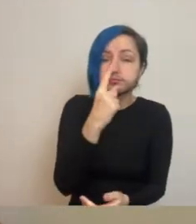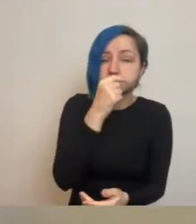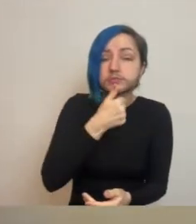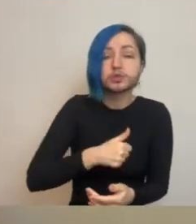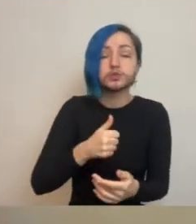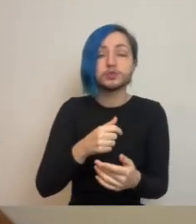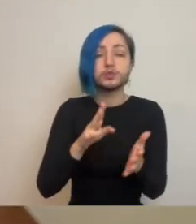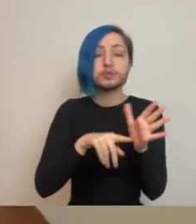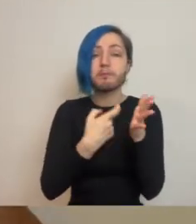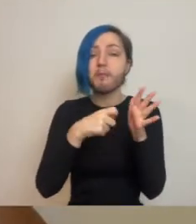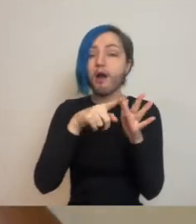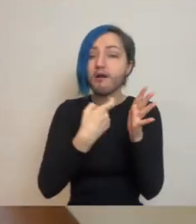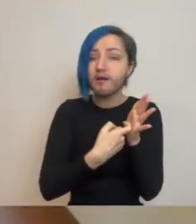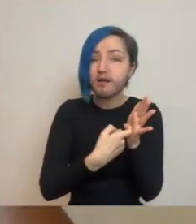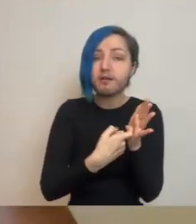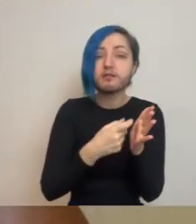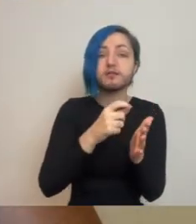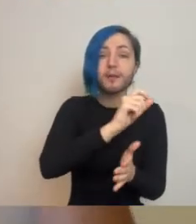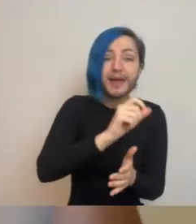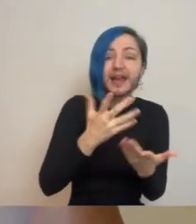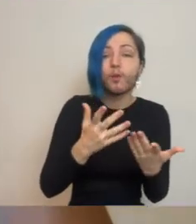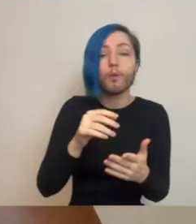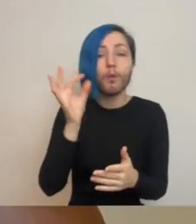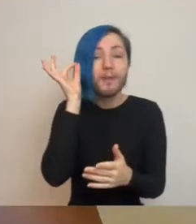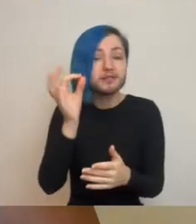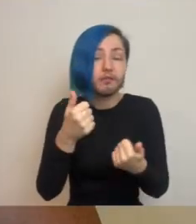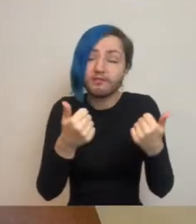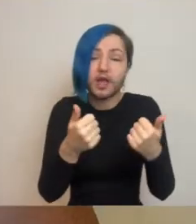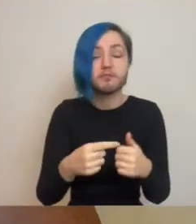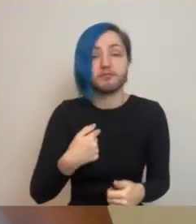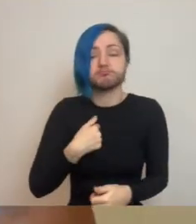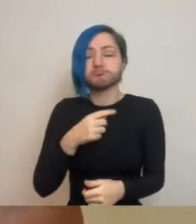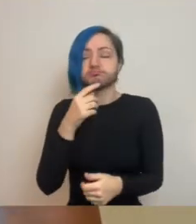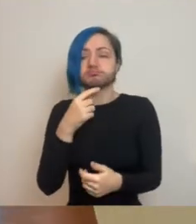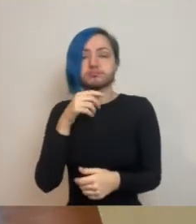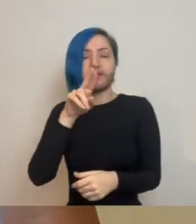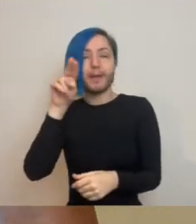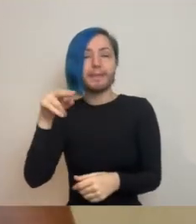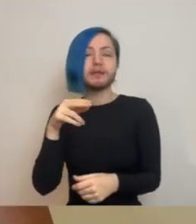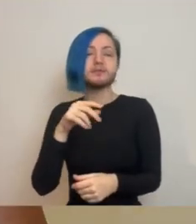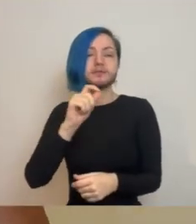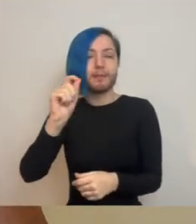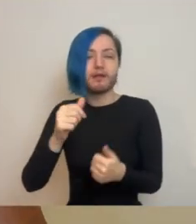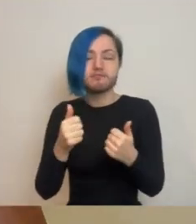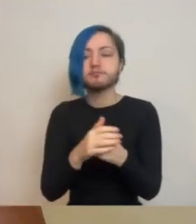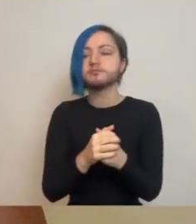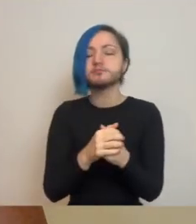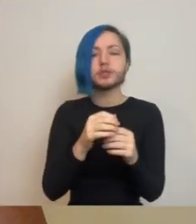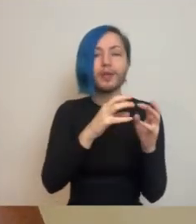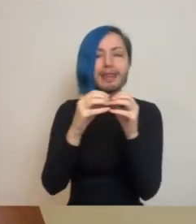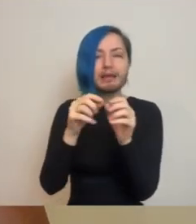or a pencil, just a pencil. But this is a nice little paint pen, and I'm going to thicken up